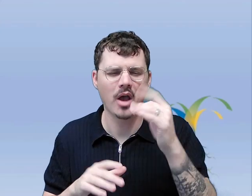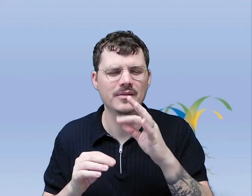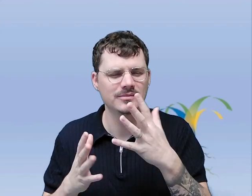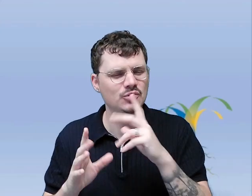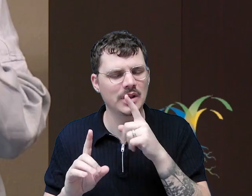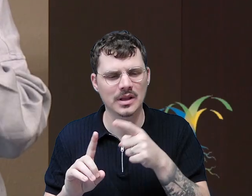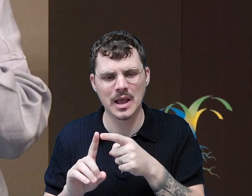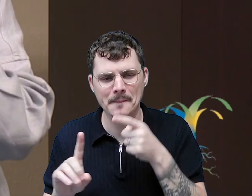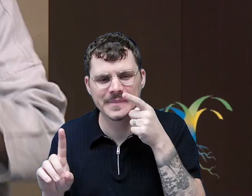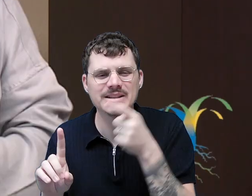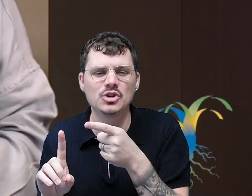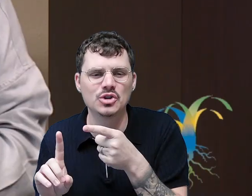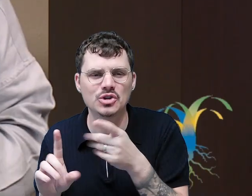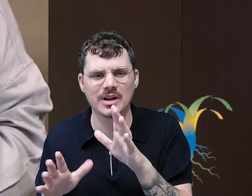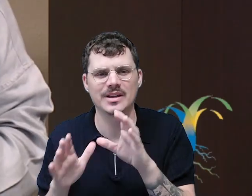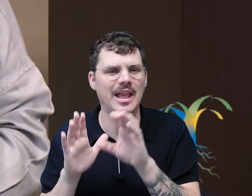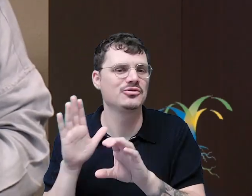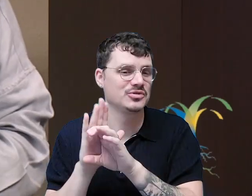one of the particular